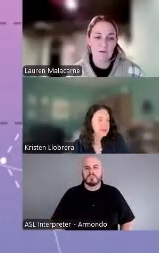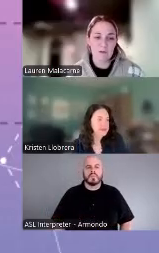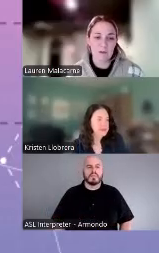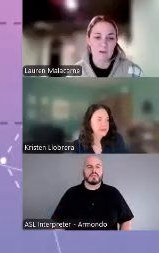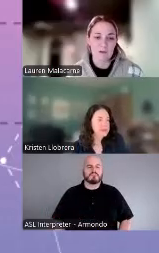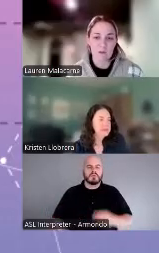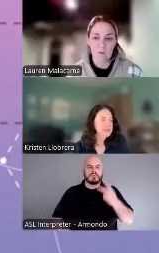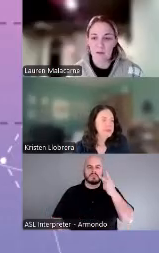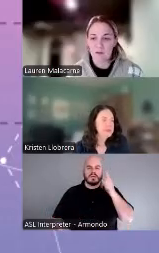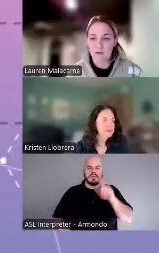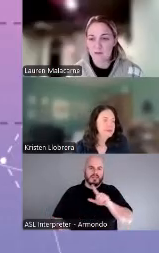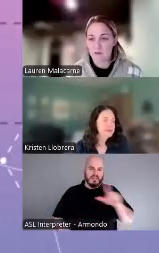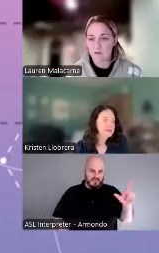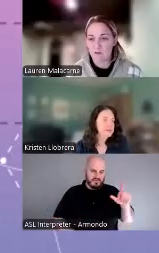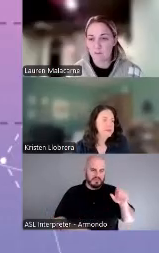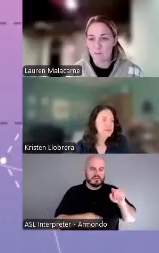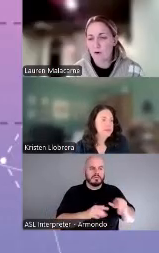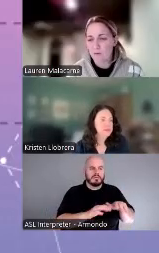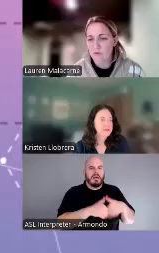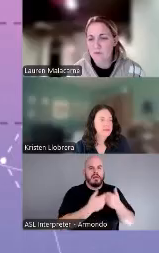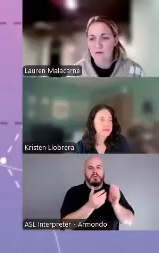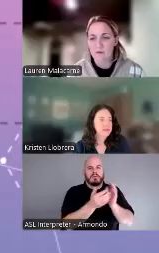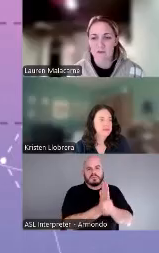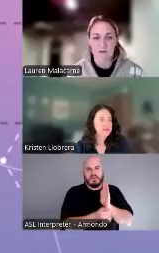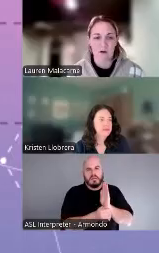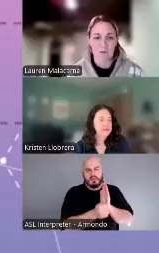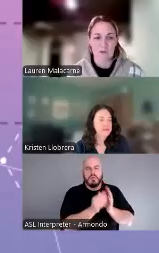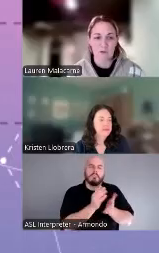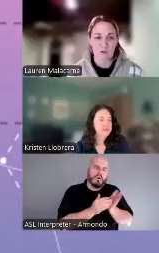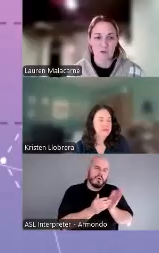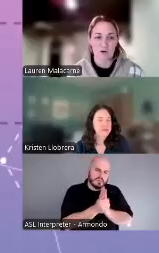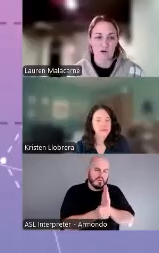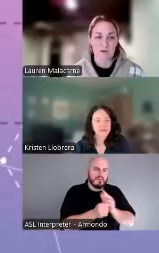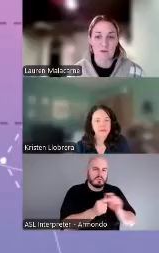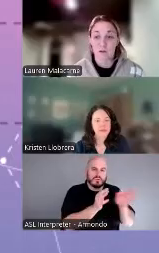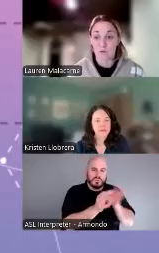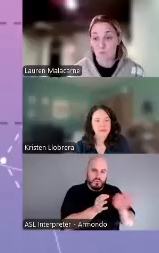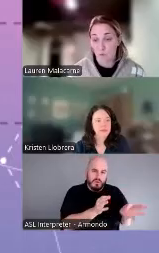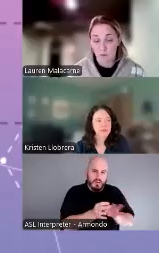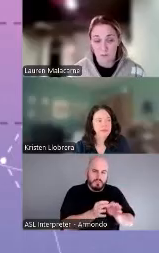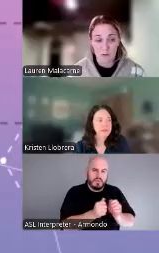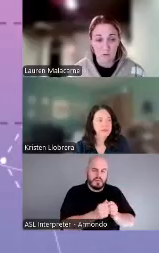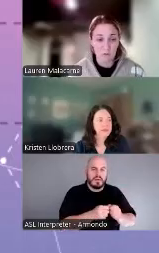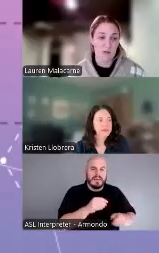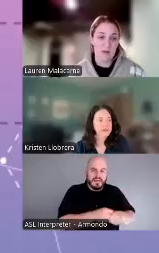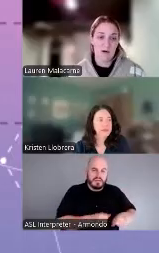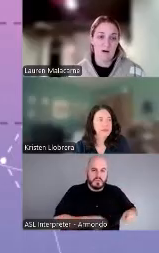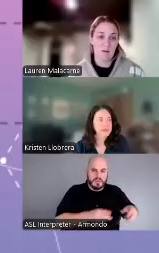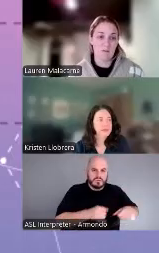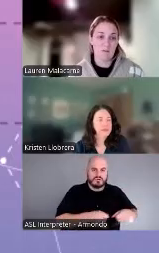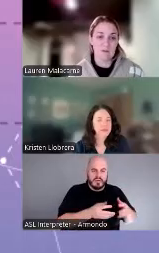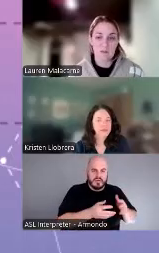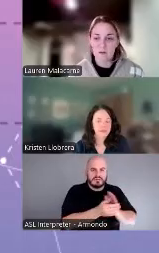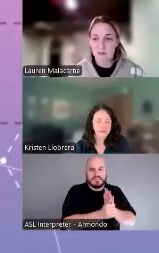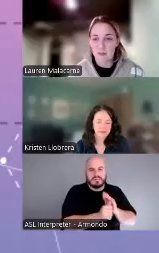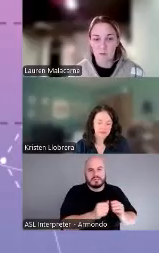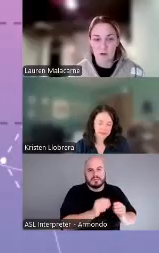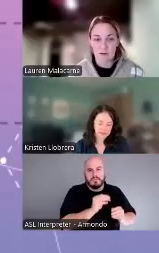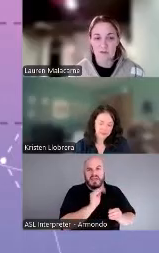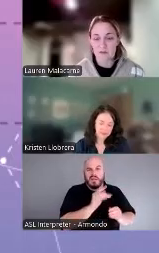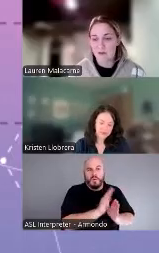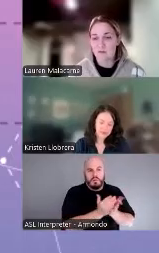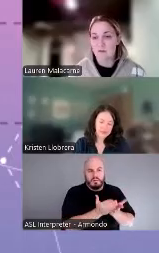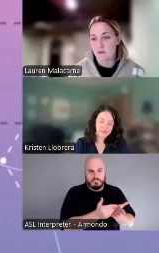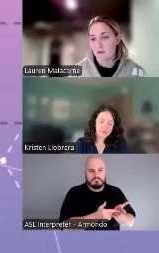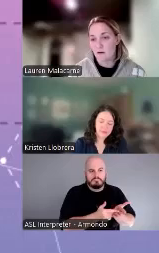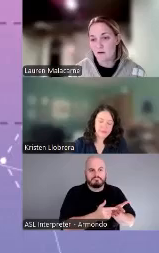the left is the way that part of the skill is described in the Wheelchair Skills Program Manual. The skill is labeled